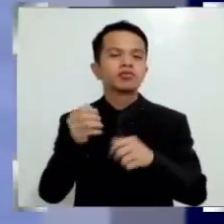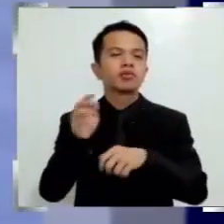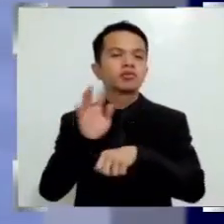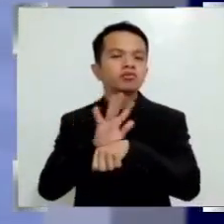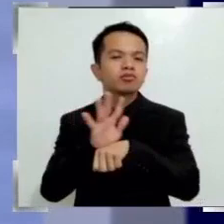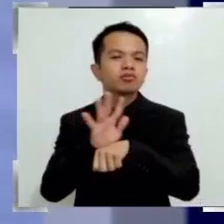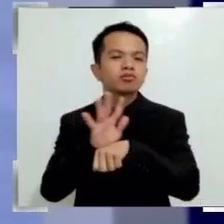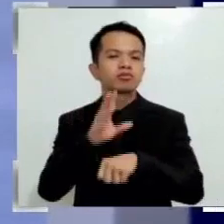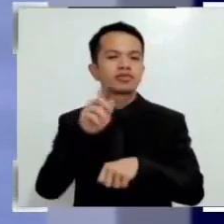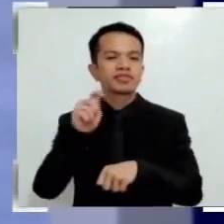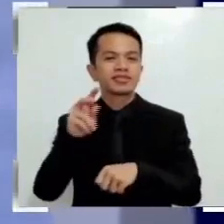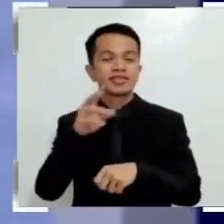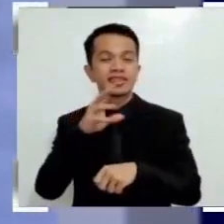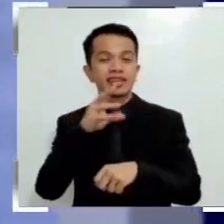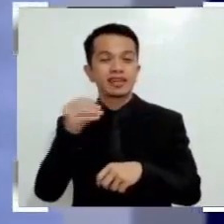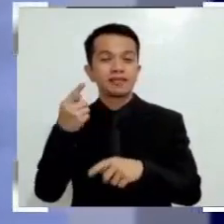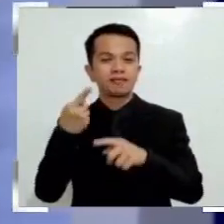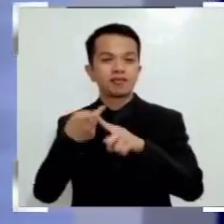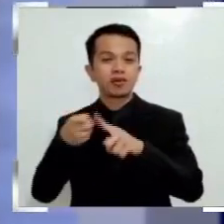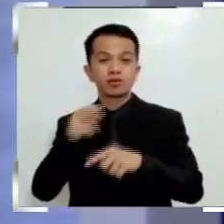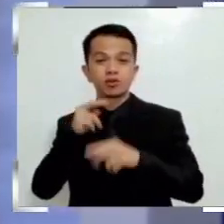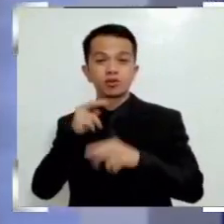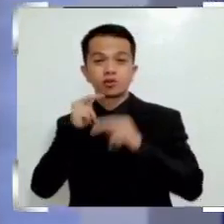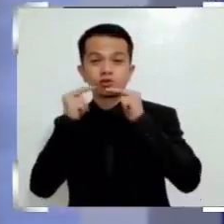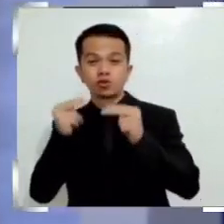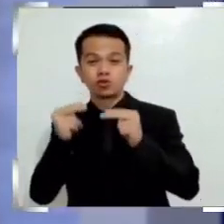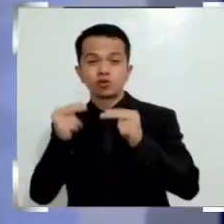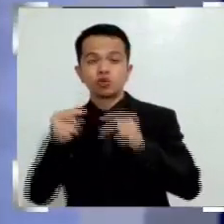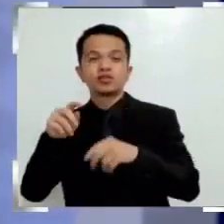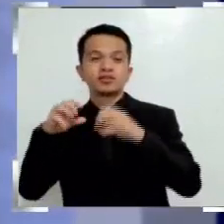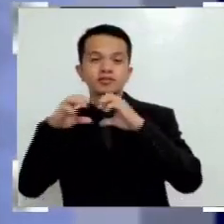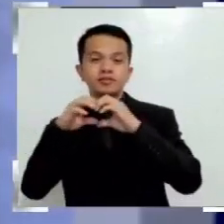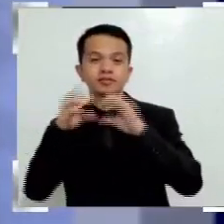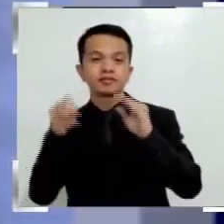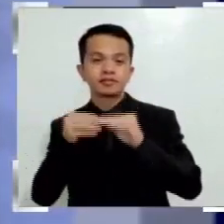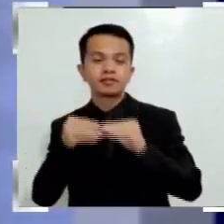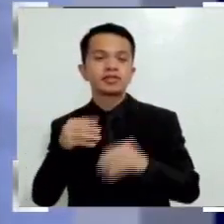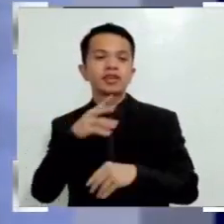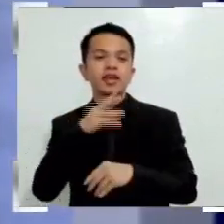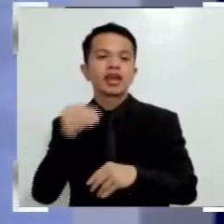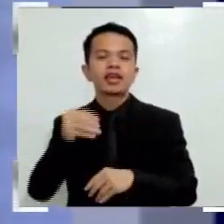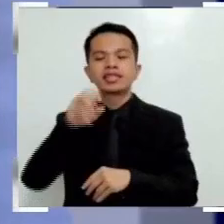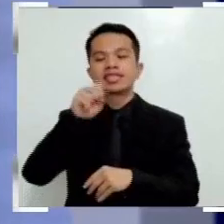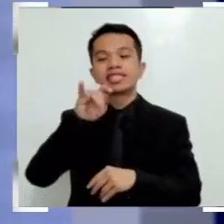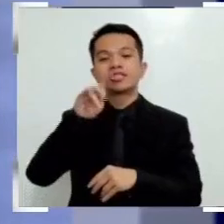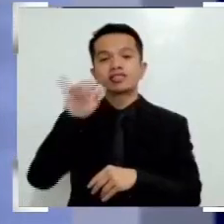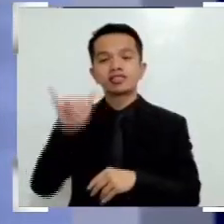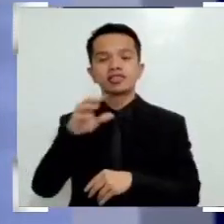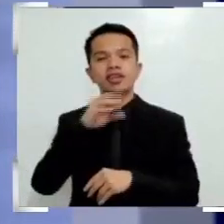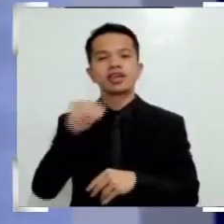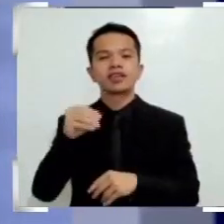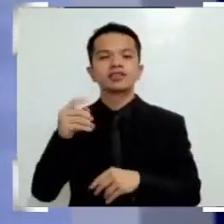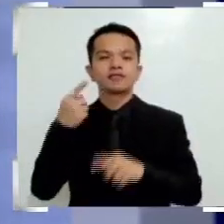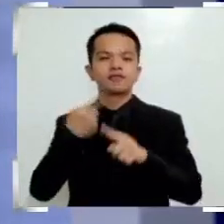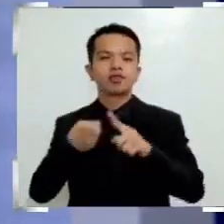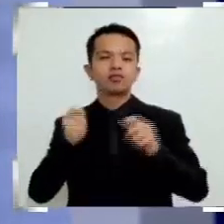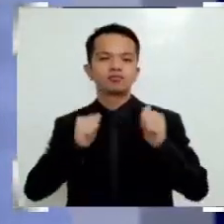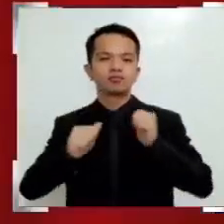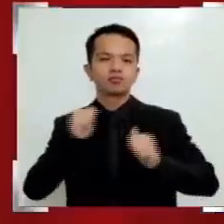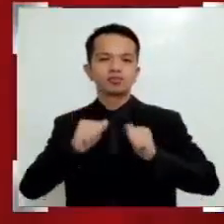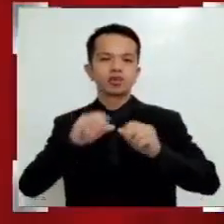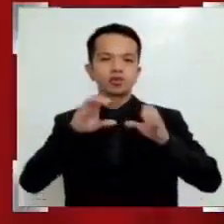GMA Integrated News, Regional TV, Synergy, Public Affairs at Entertainment Group. Saksi si JP Soriano.